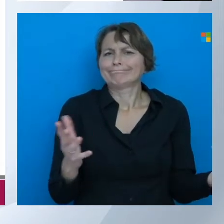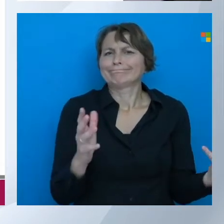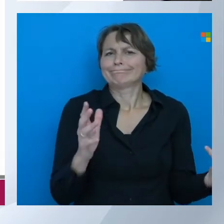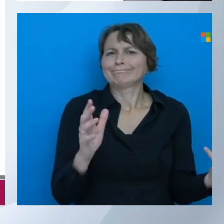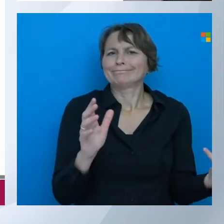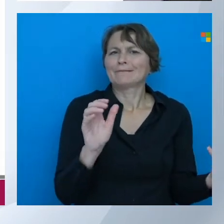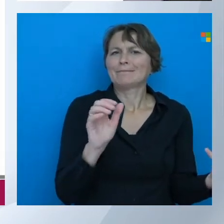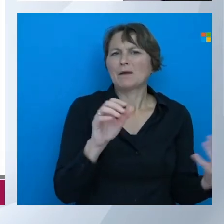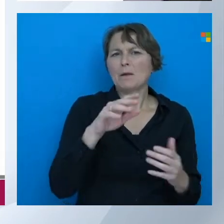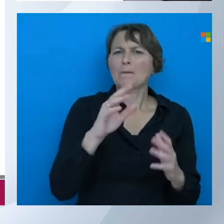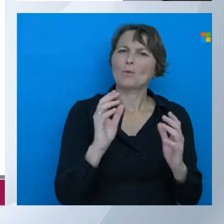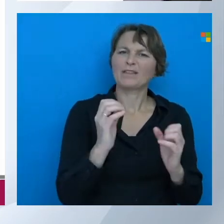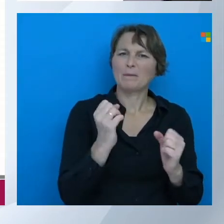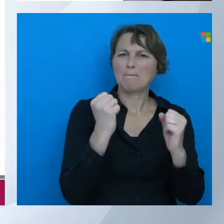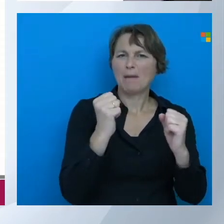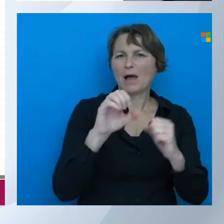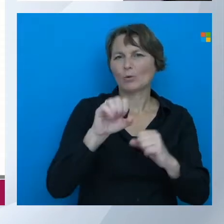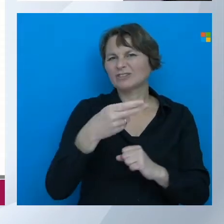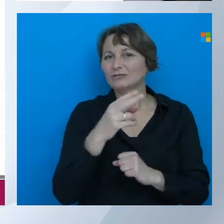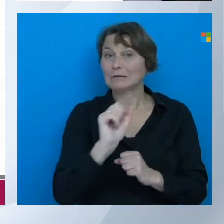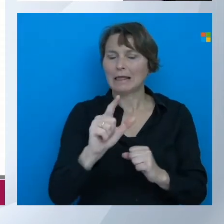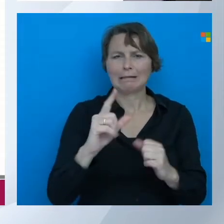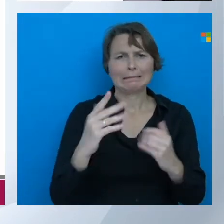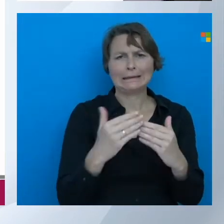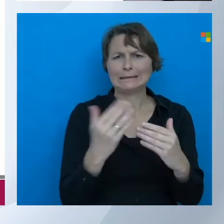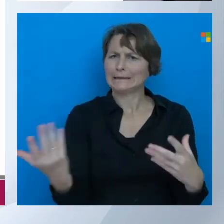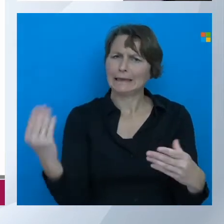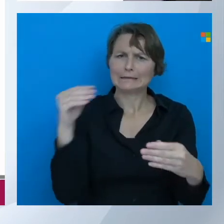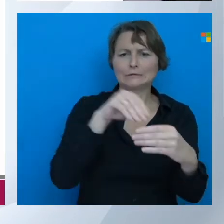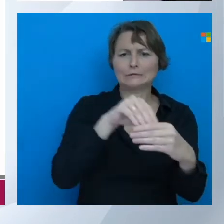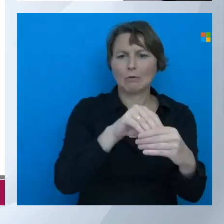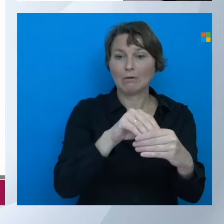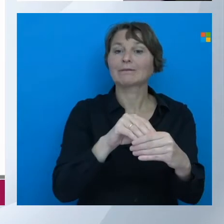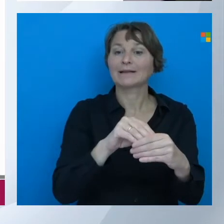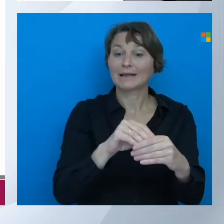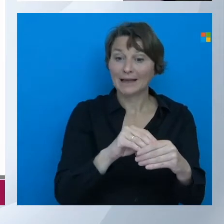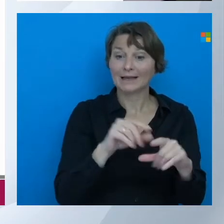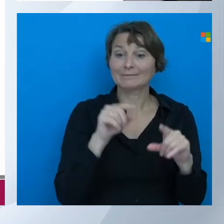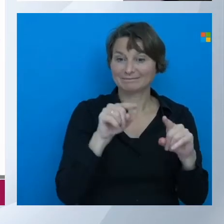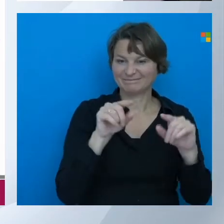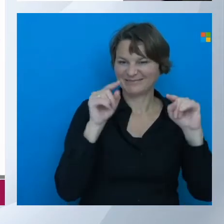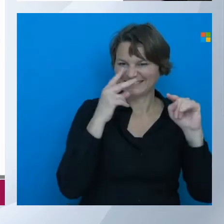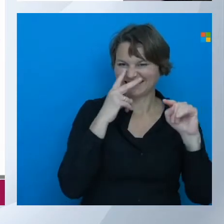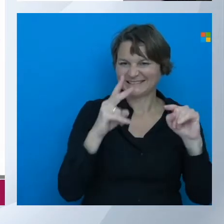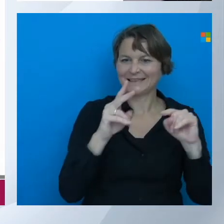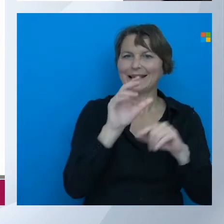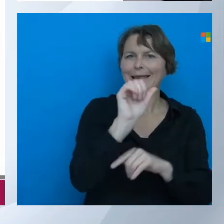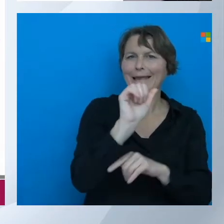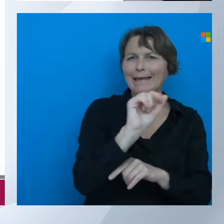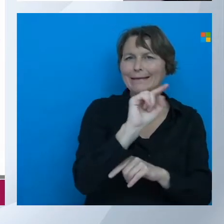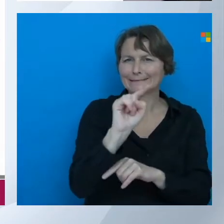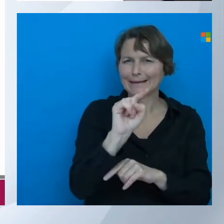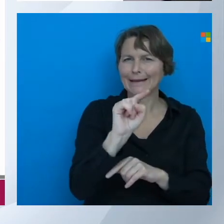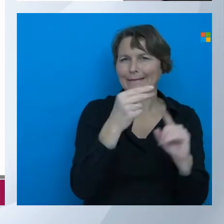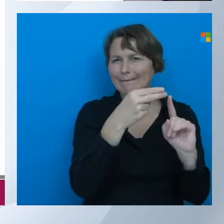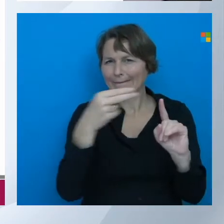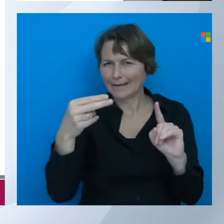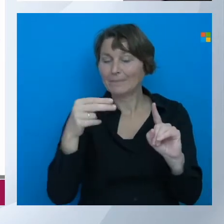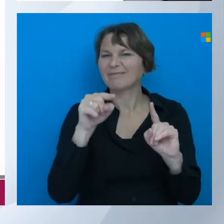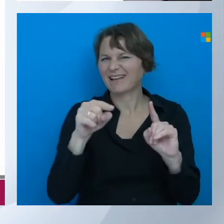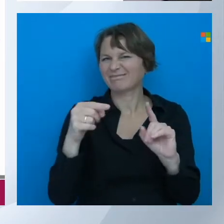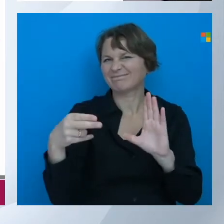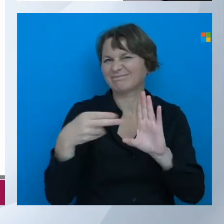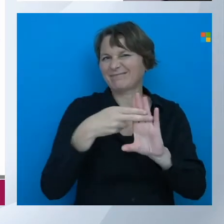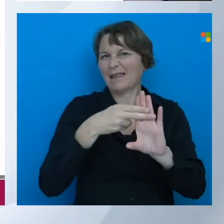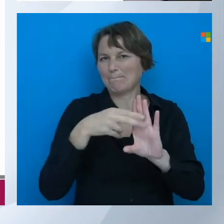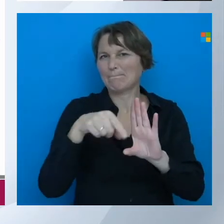install module commandlet, give the AZ name because that's the name of the module, and easy as that, the